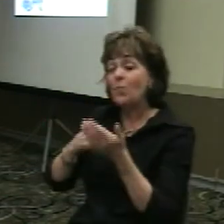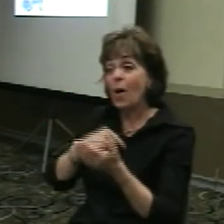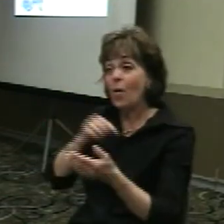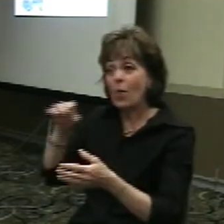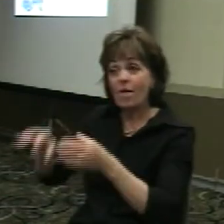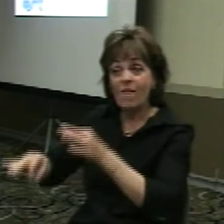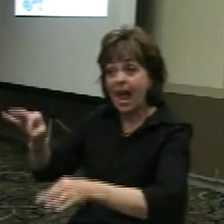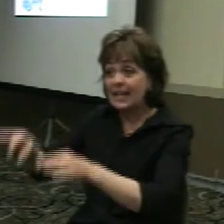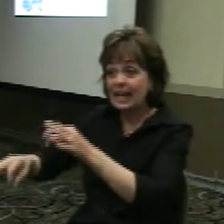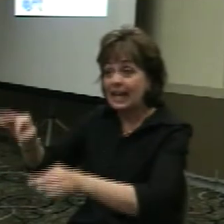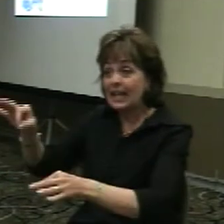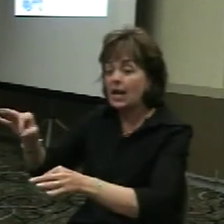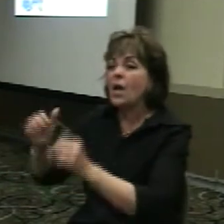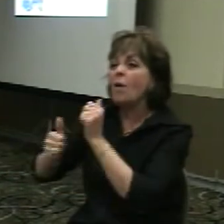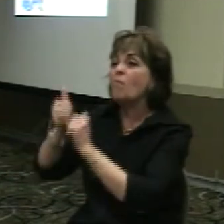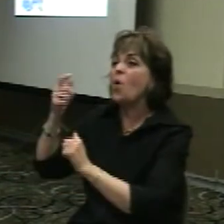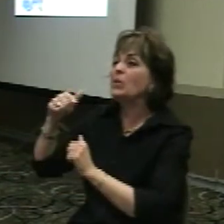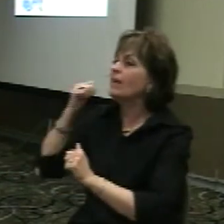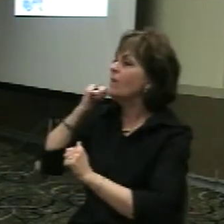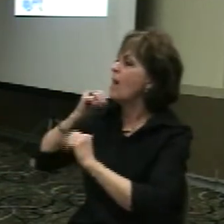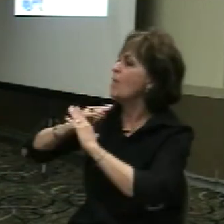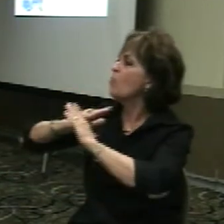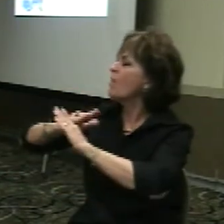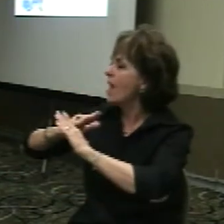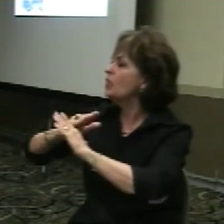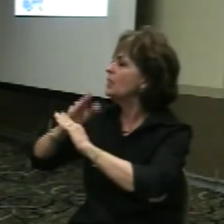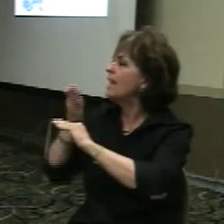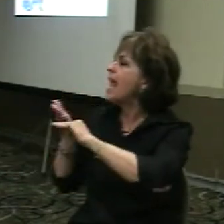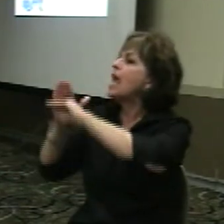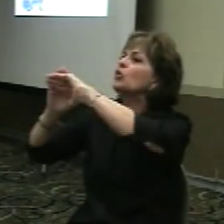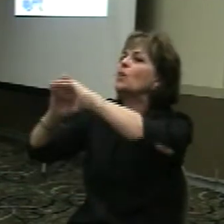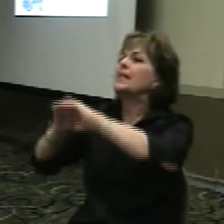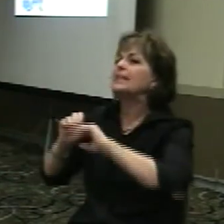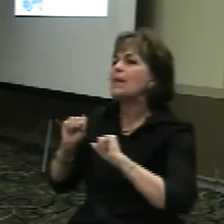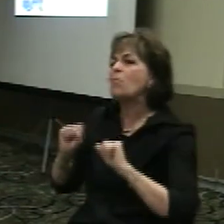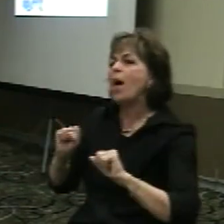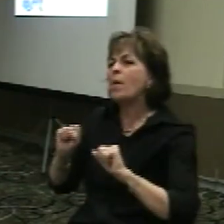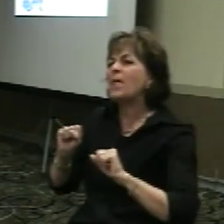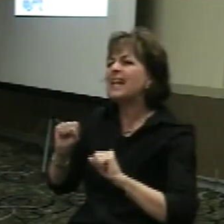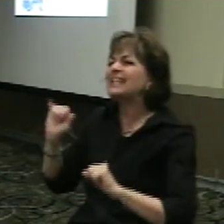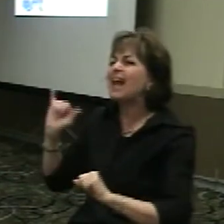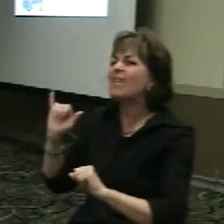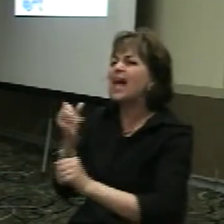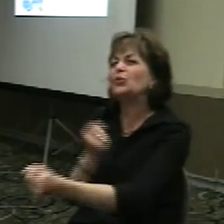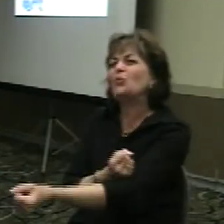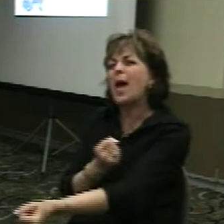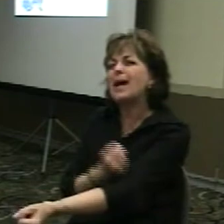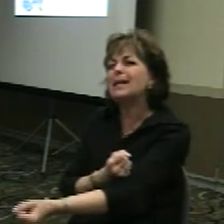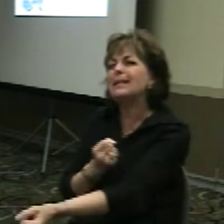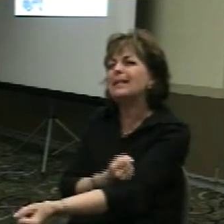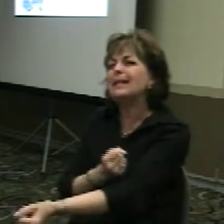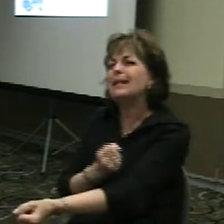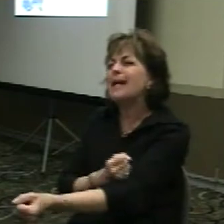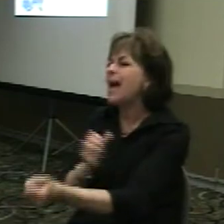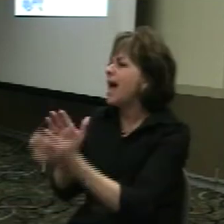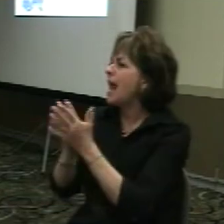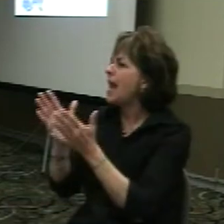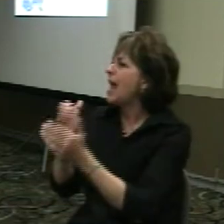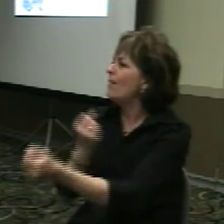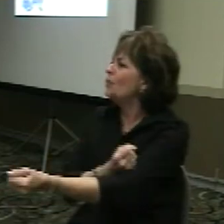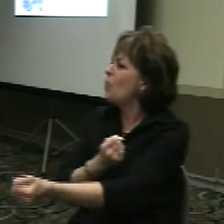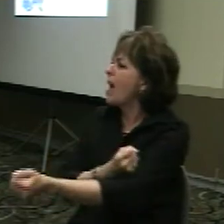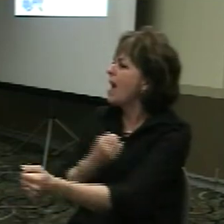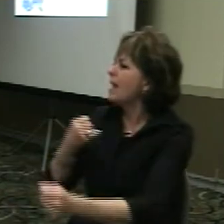finding? Most of the common preventions actually increase the probability. It's sort of like drug, a lot of the drug and